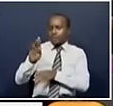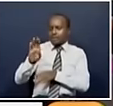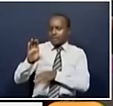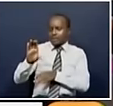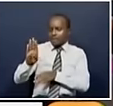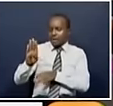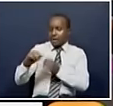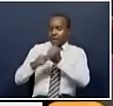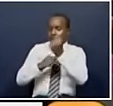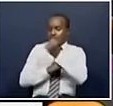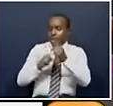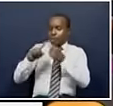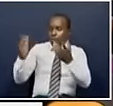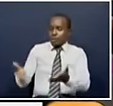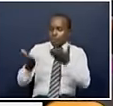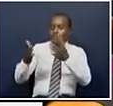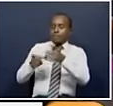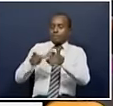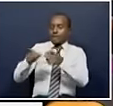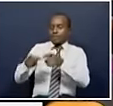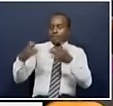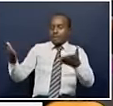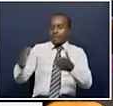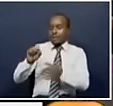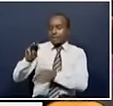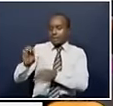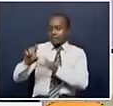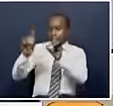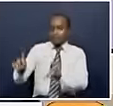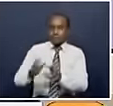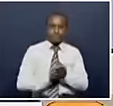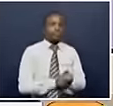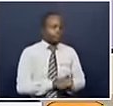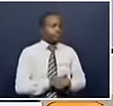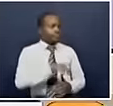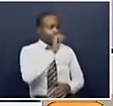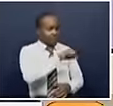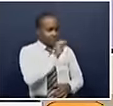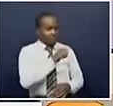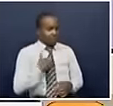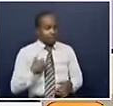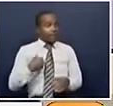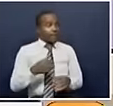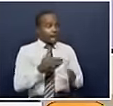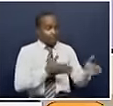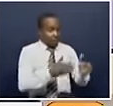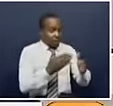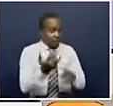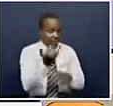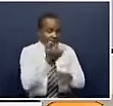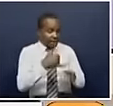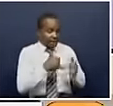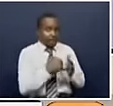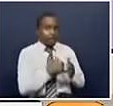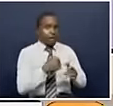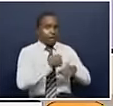to improve the management of existing SMEs? Yes, there is room, and the way we have designed to GIGR, we